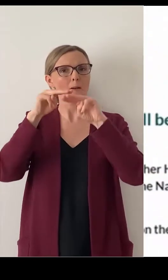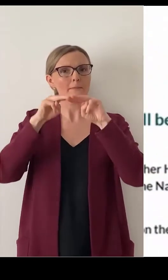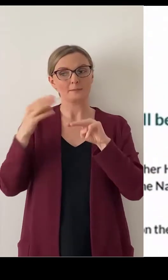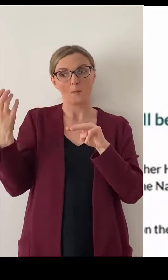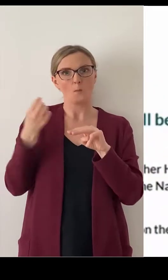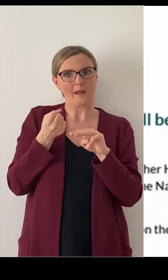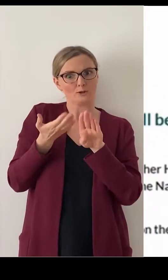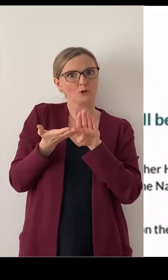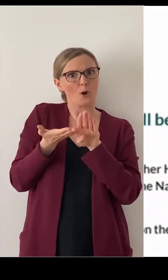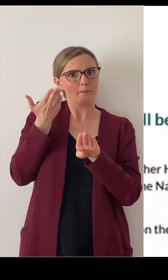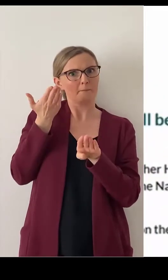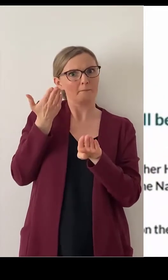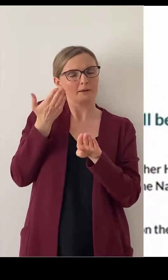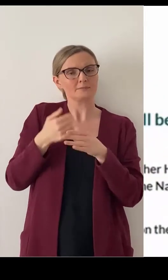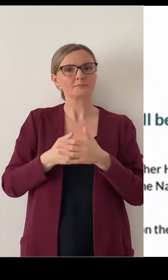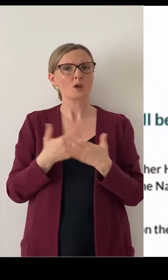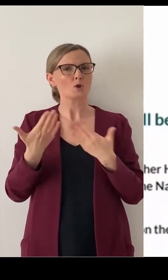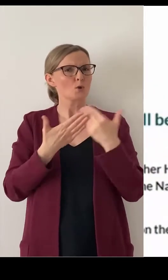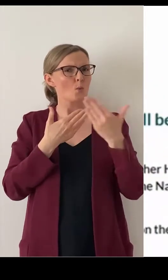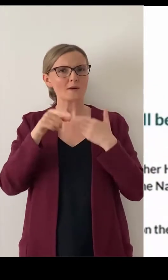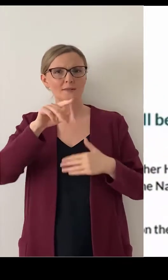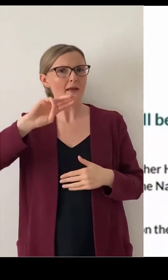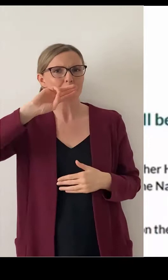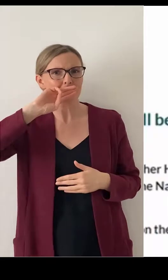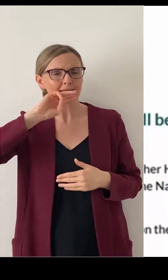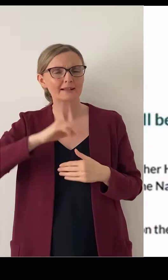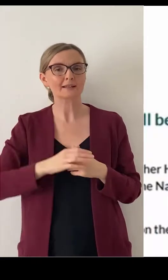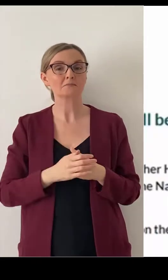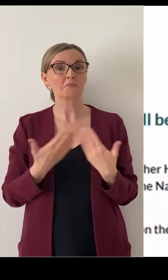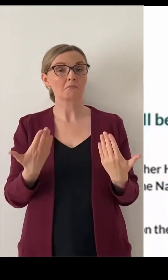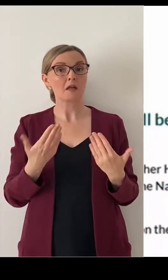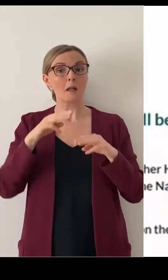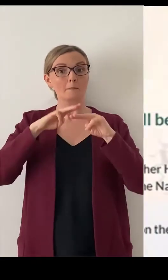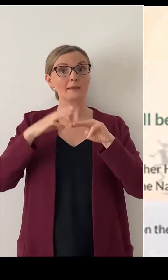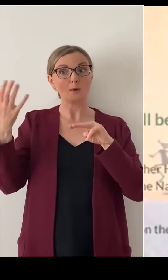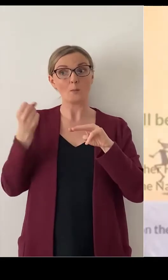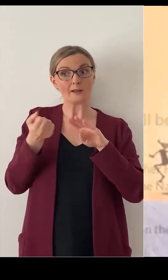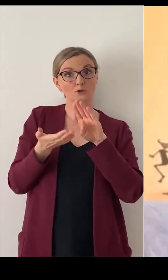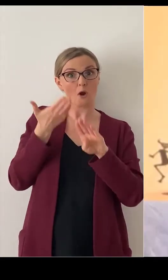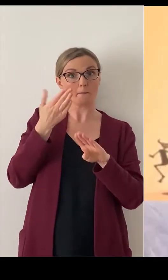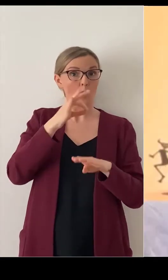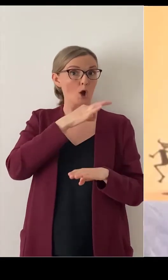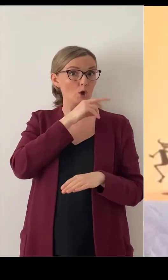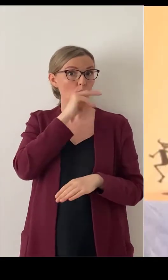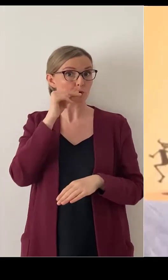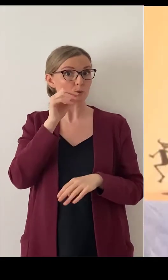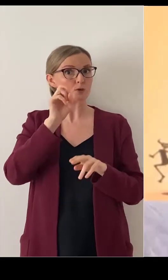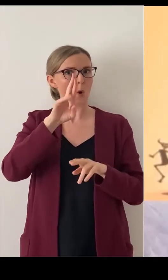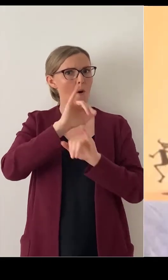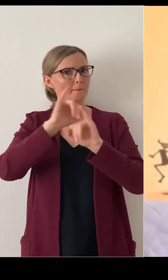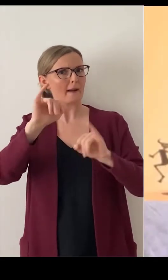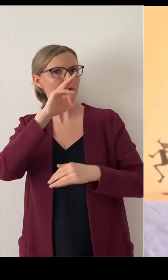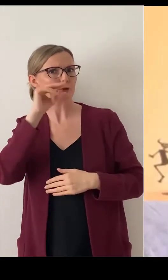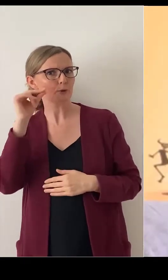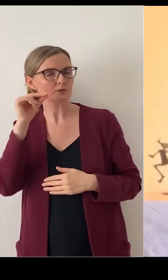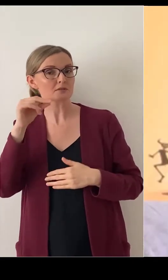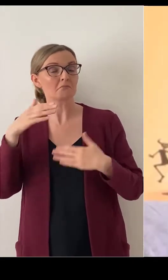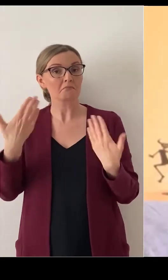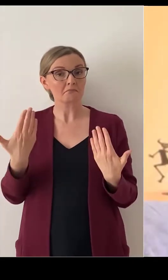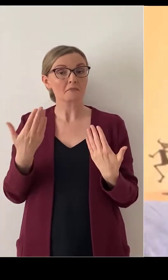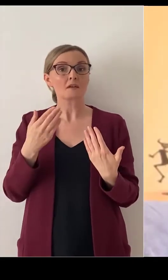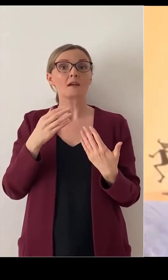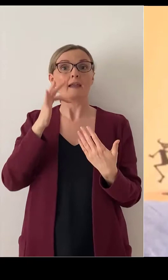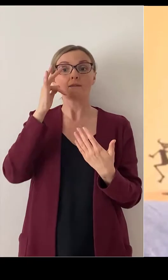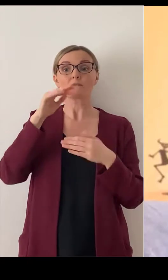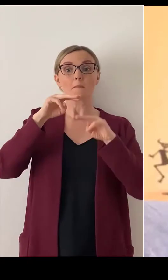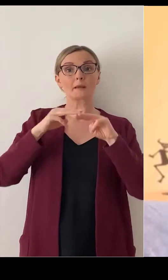rate. And what does this mean? Is this a good news or a bad news? For instance, will it improve your